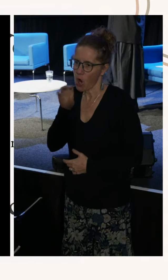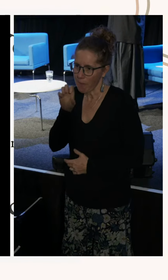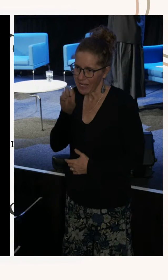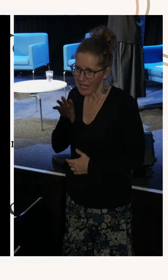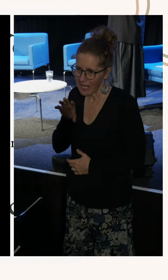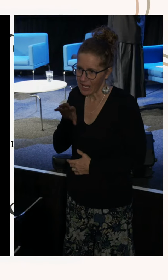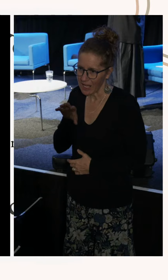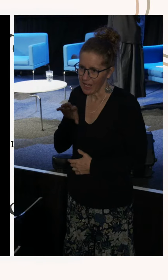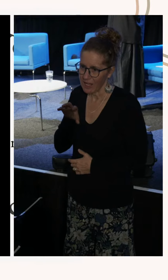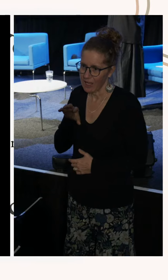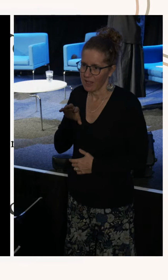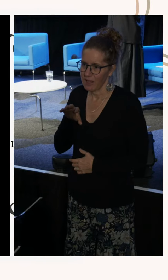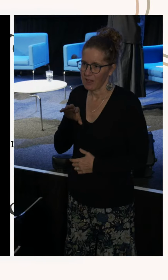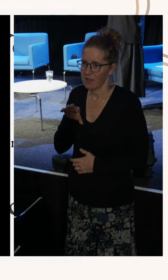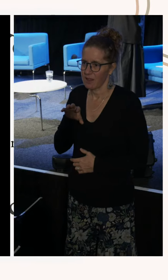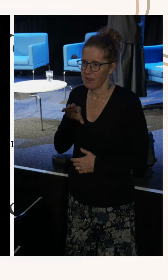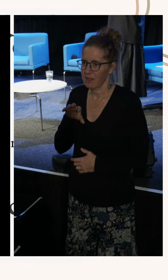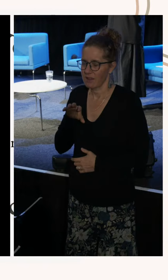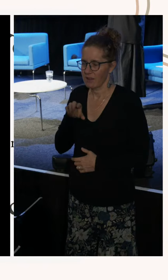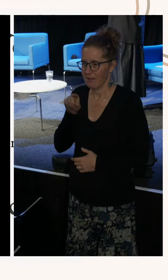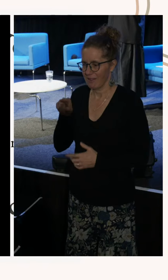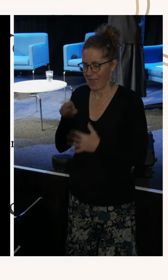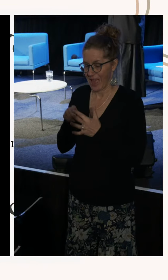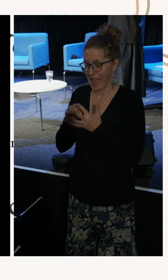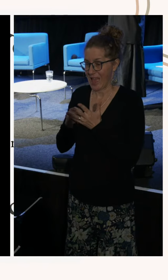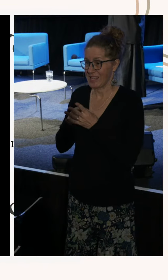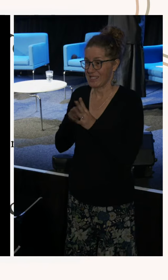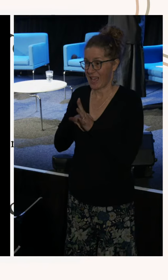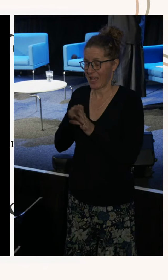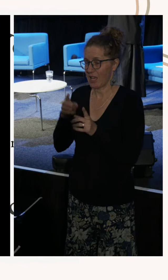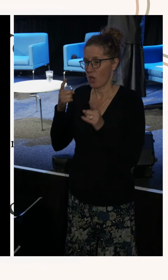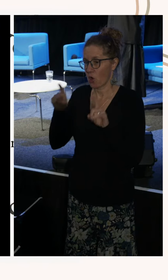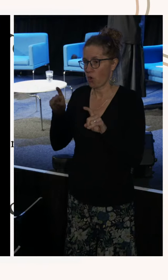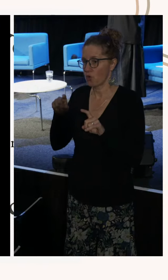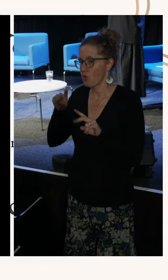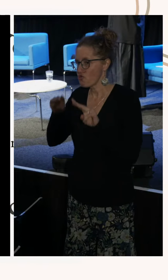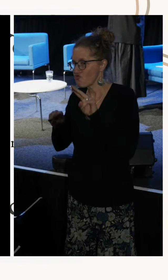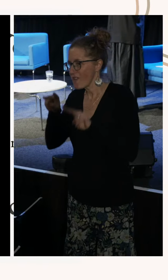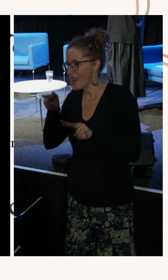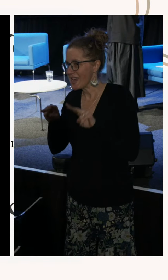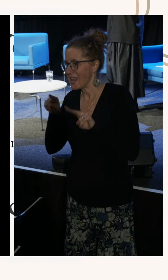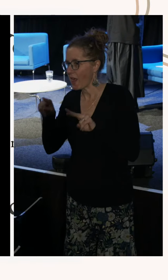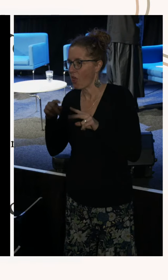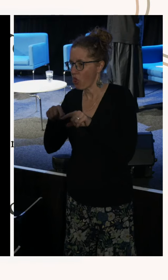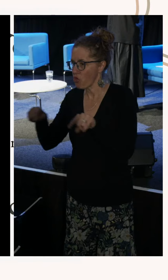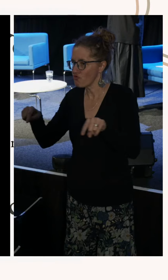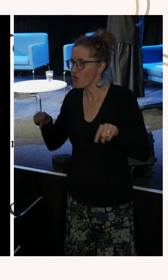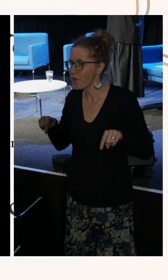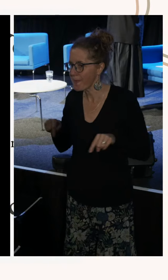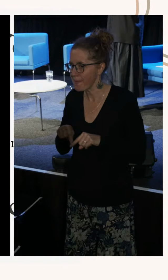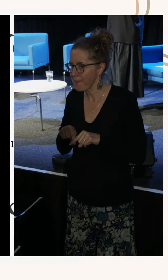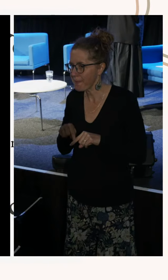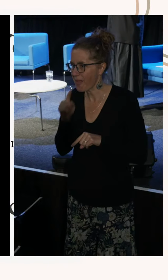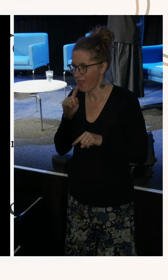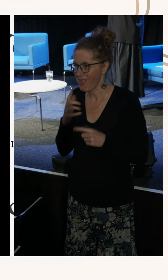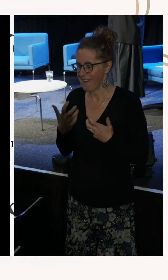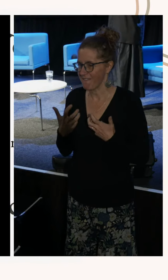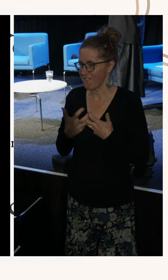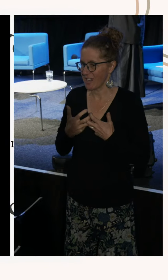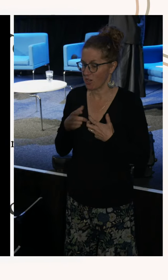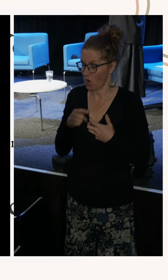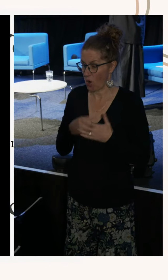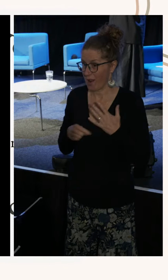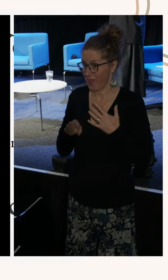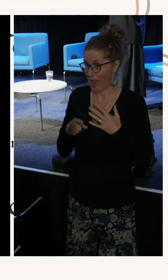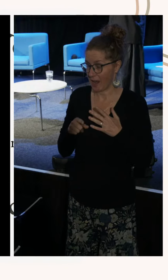and the essay thus far is called Reading the Room, which I think is quite fitting, not just for the piece and the